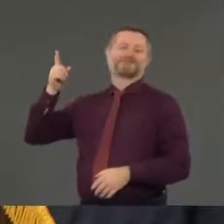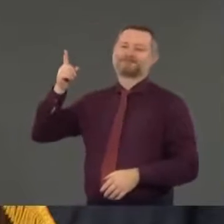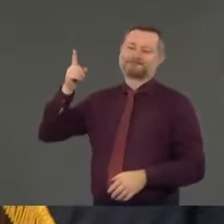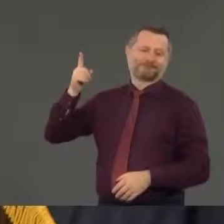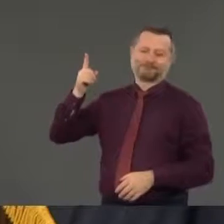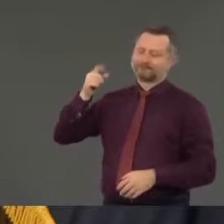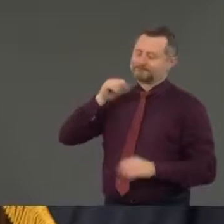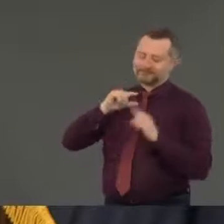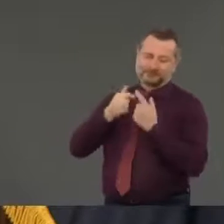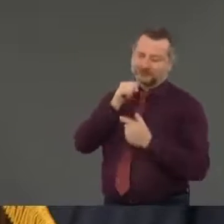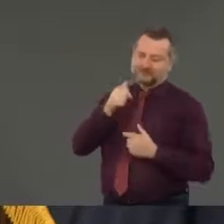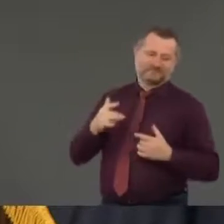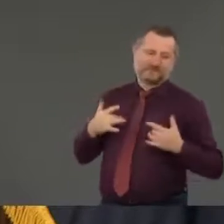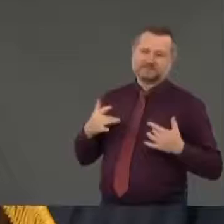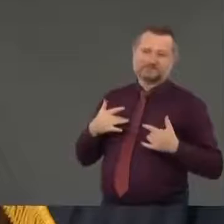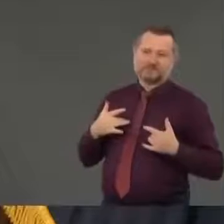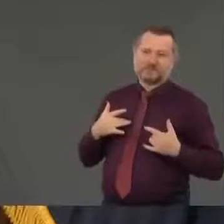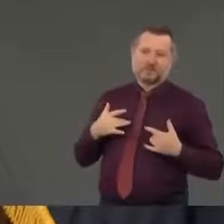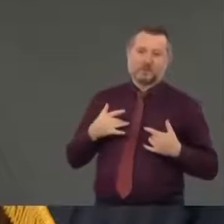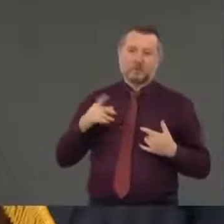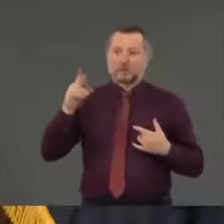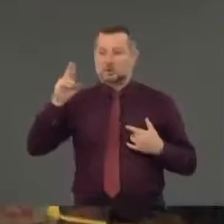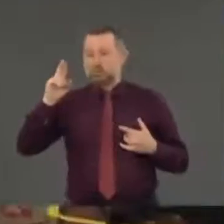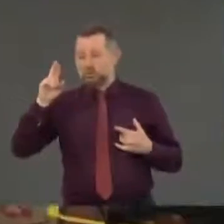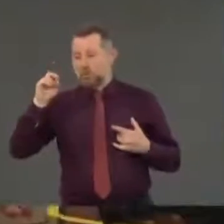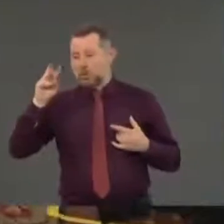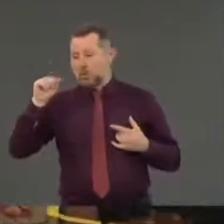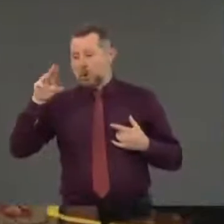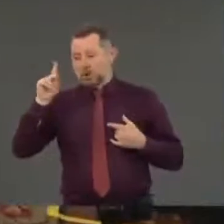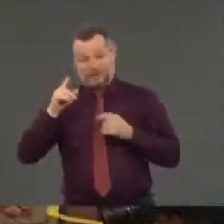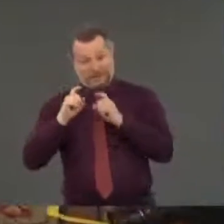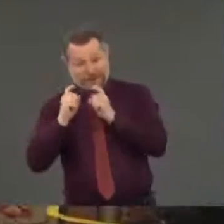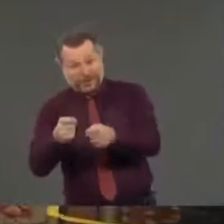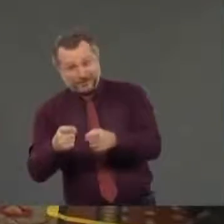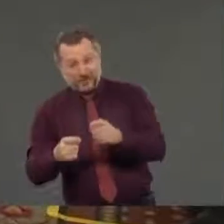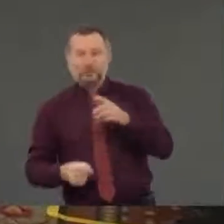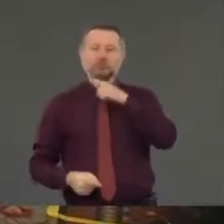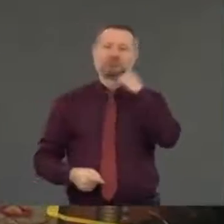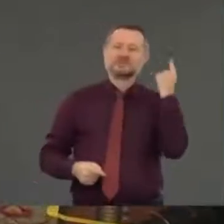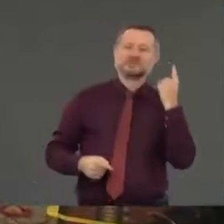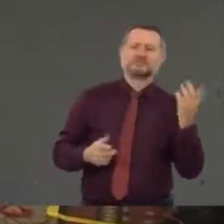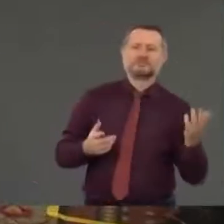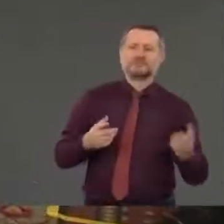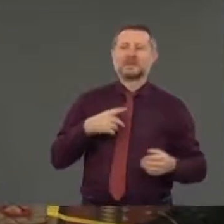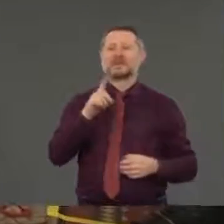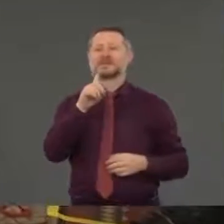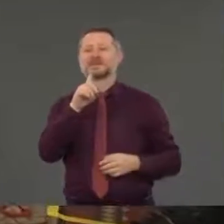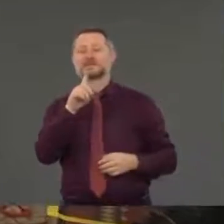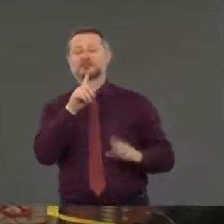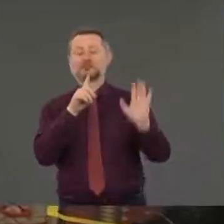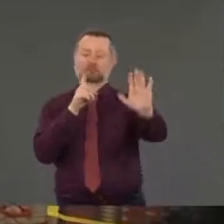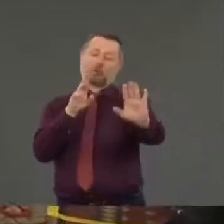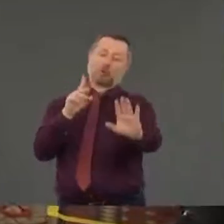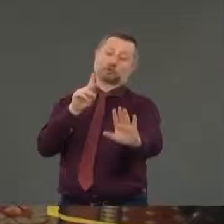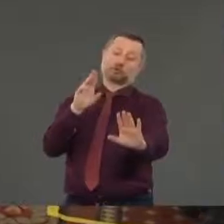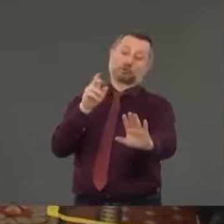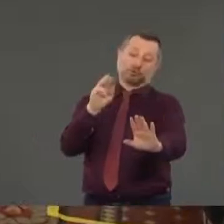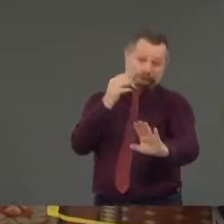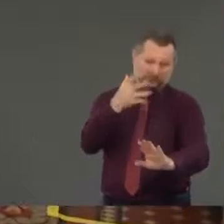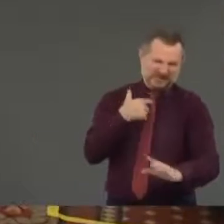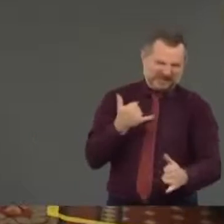reward justifies the risk at this point. Is that right? We are studying that right now. At what point do you anticipate having some sort of